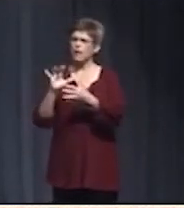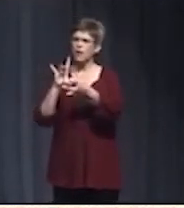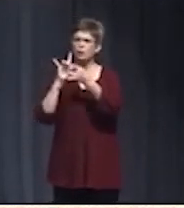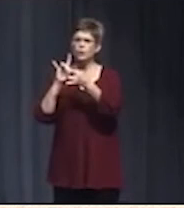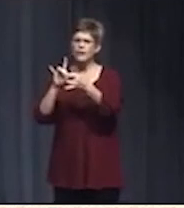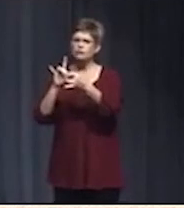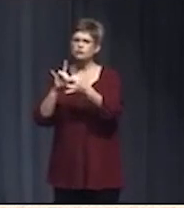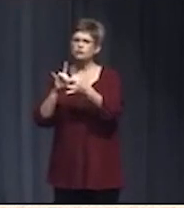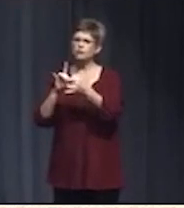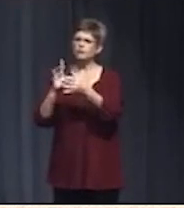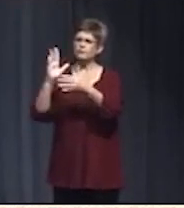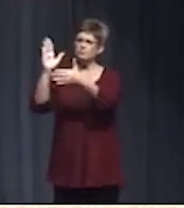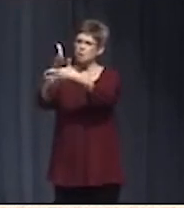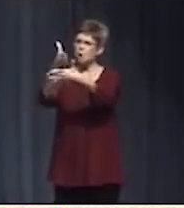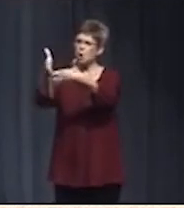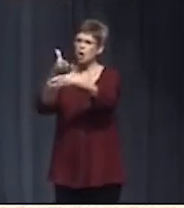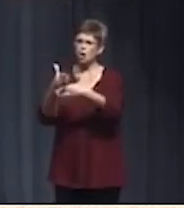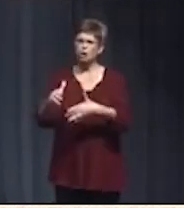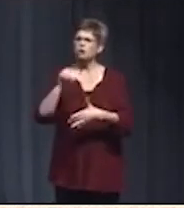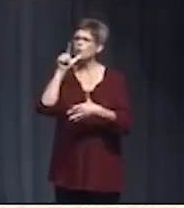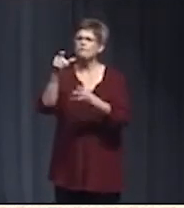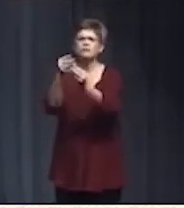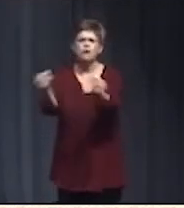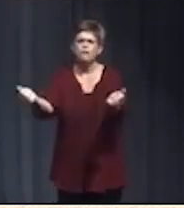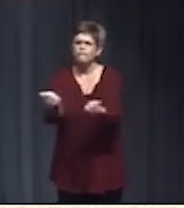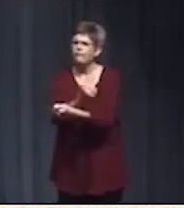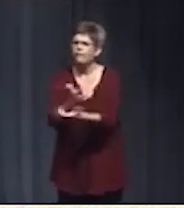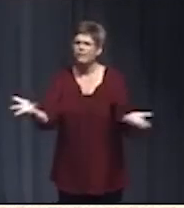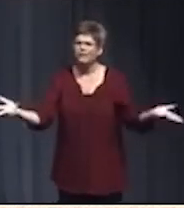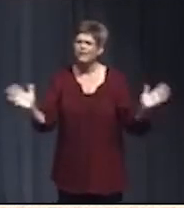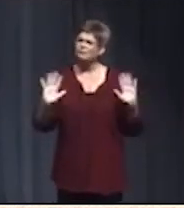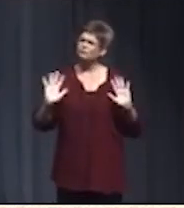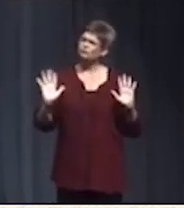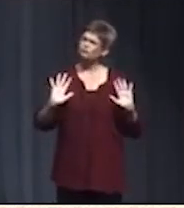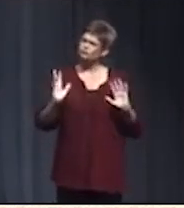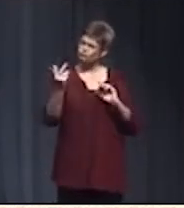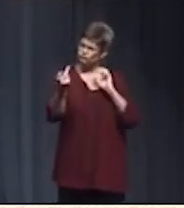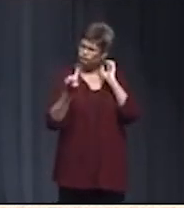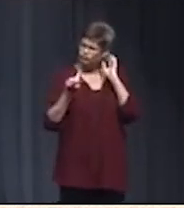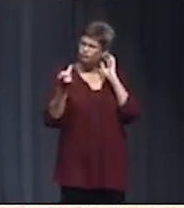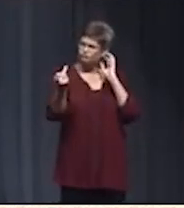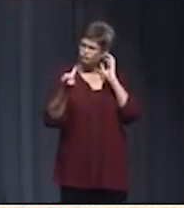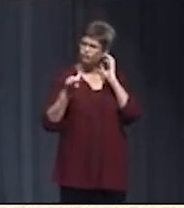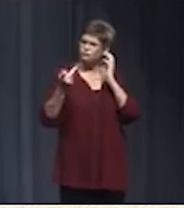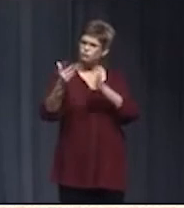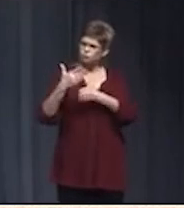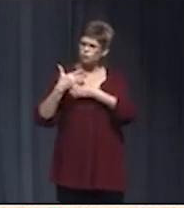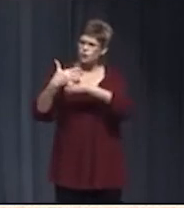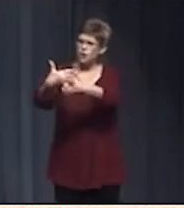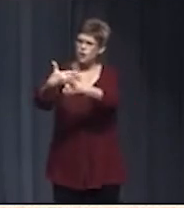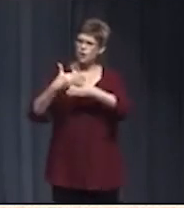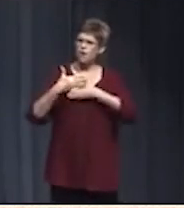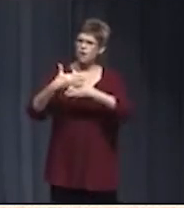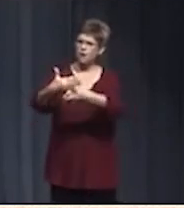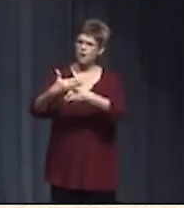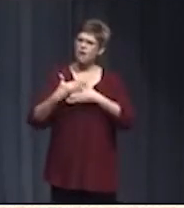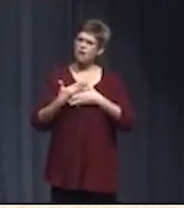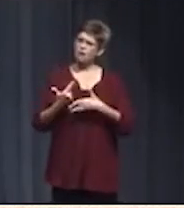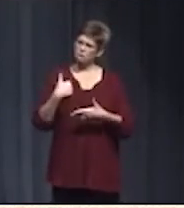He doesn't have to be responsible for solving everything. It's a two-way street, and you can help. And you want to be part of